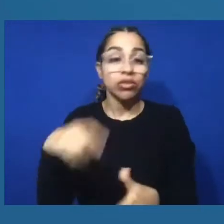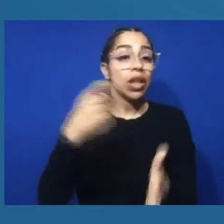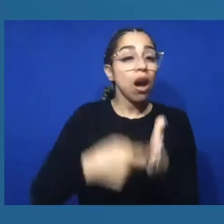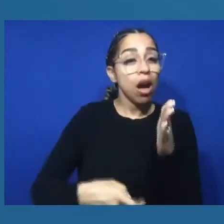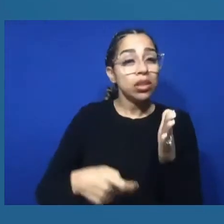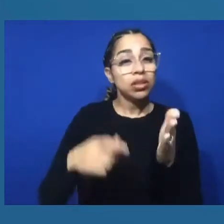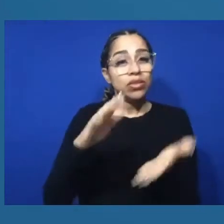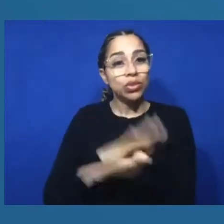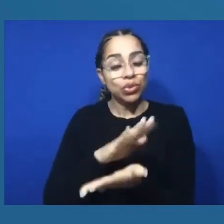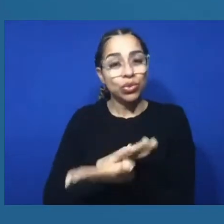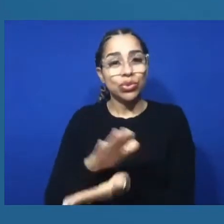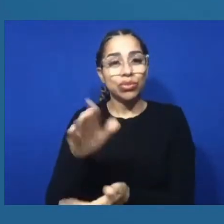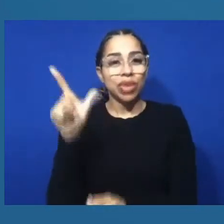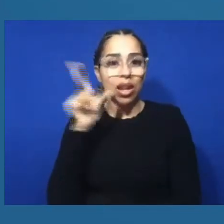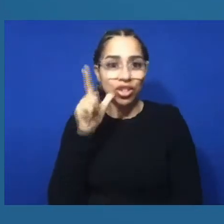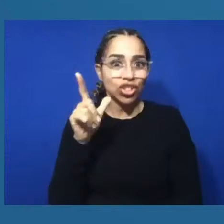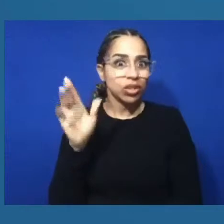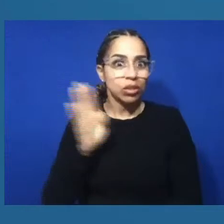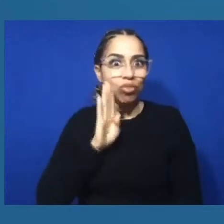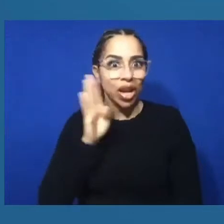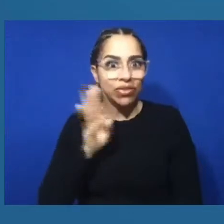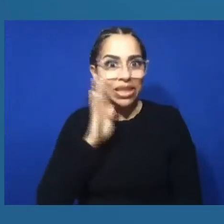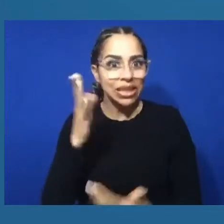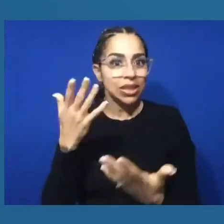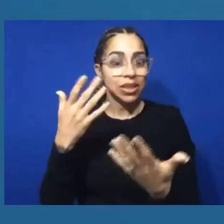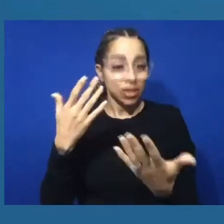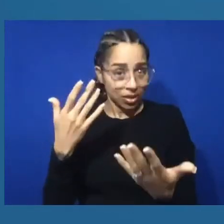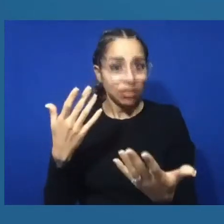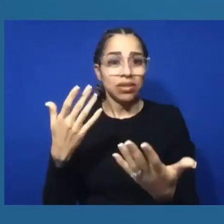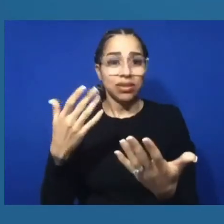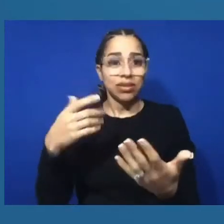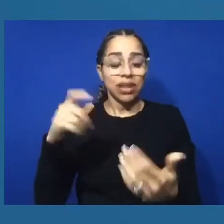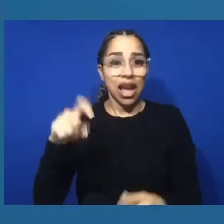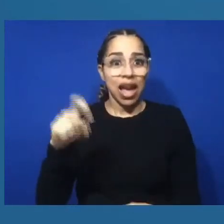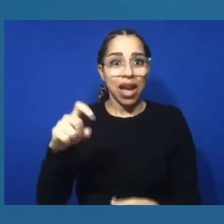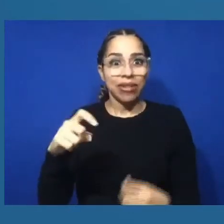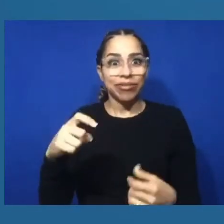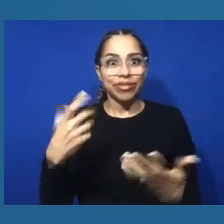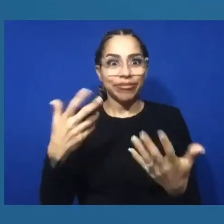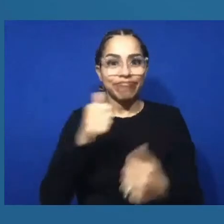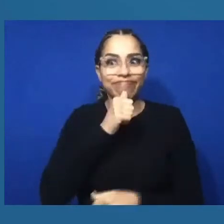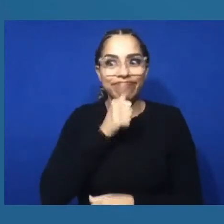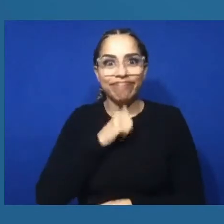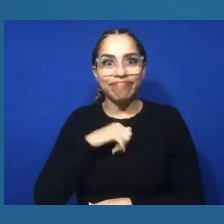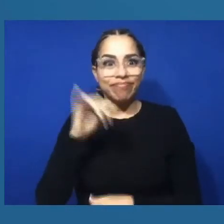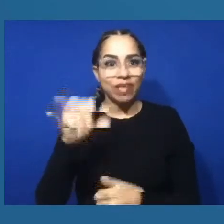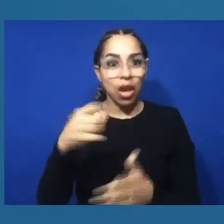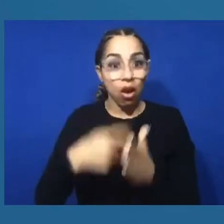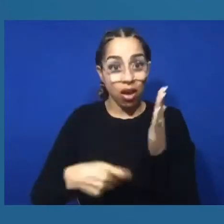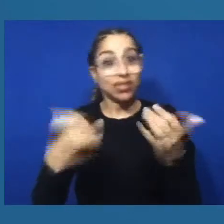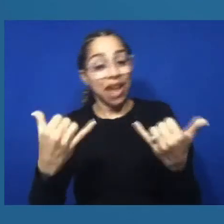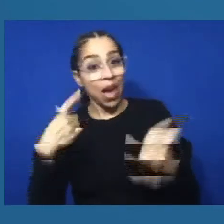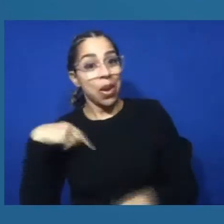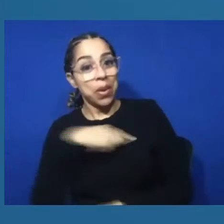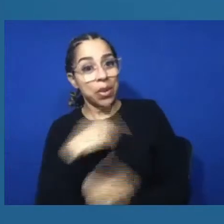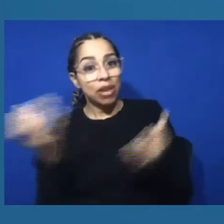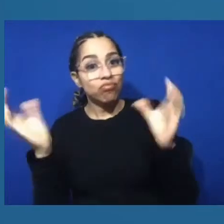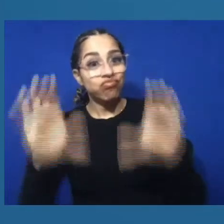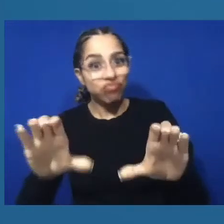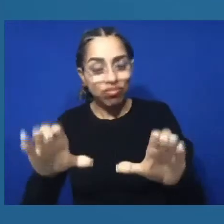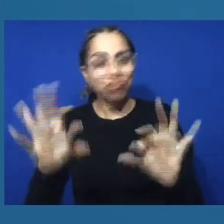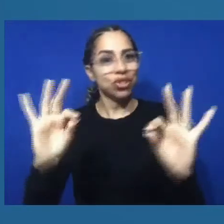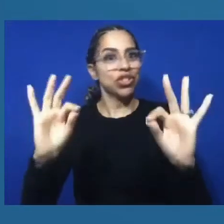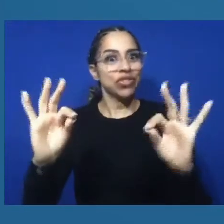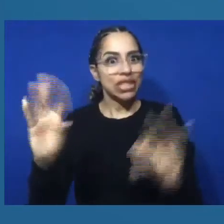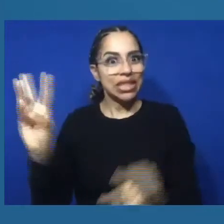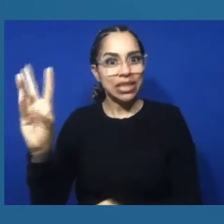and breakfast, picking up that cost puts $1,600 back in the pockets of hardworking parents, as well